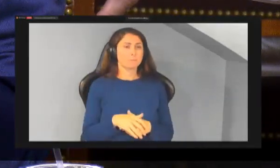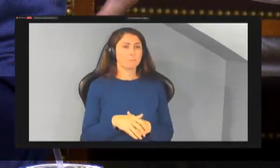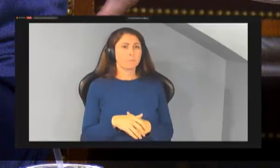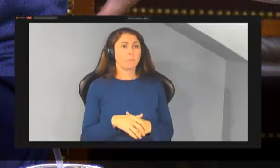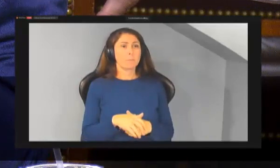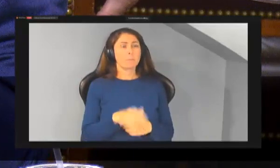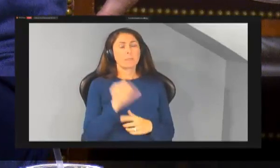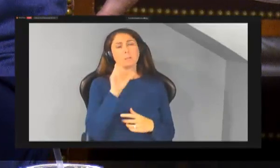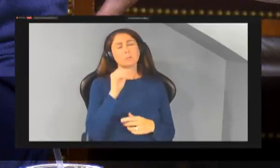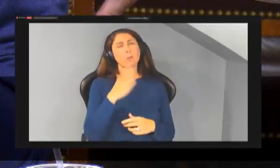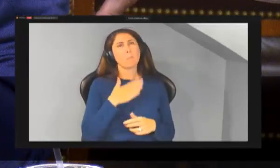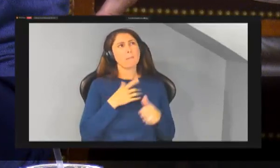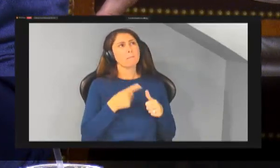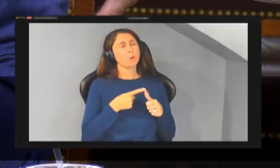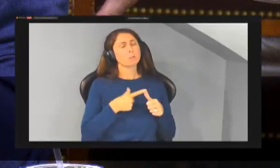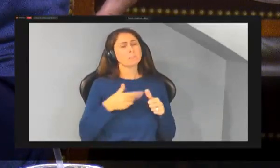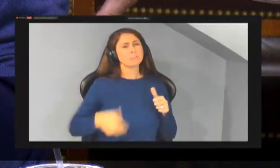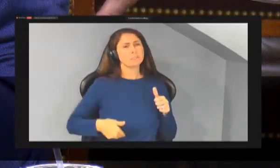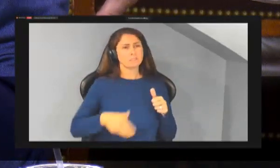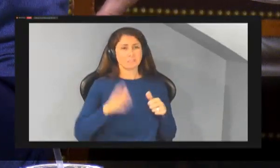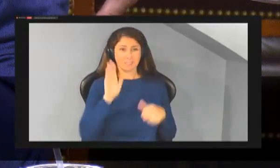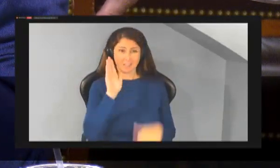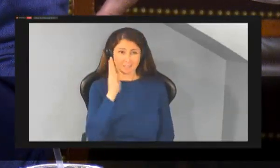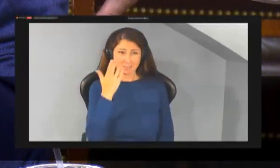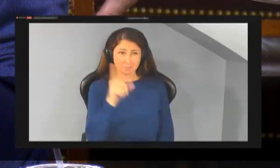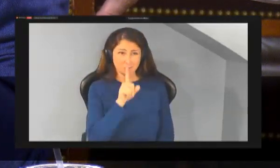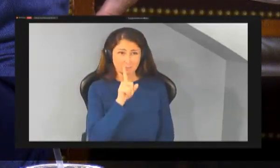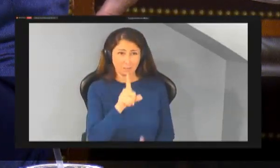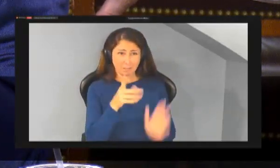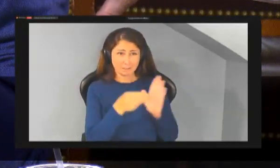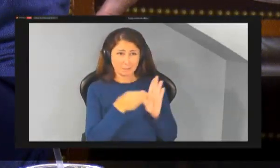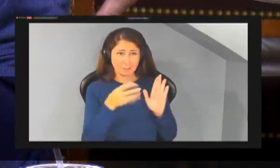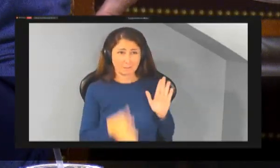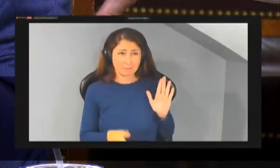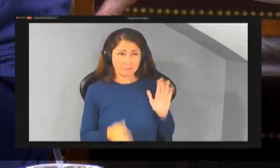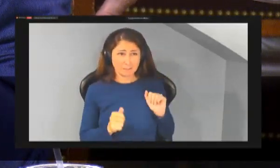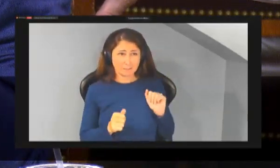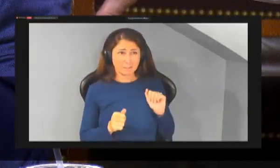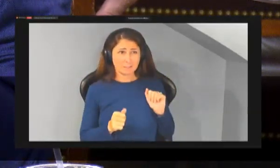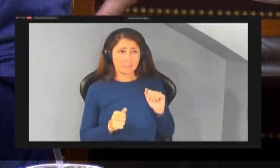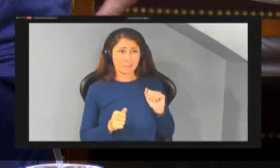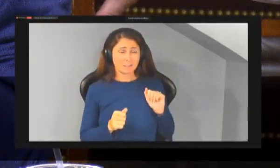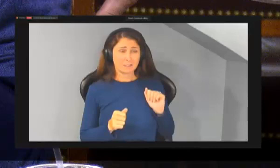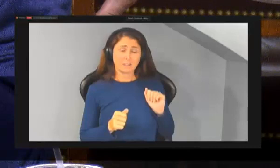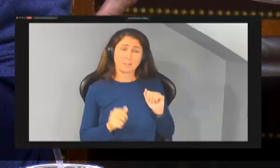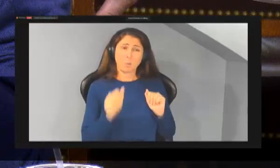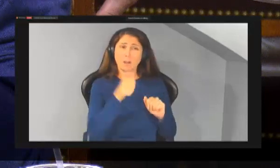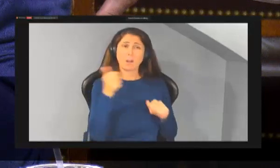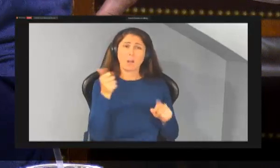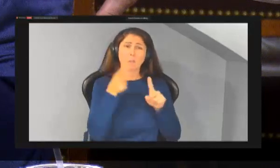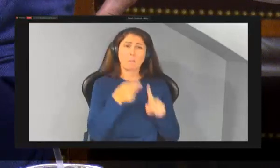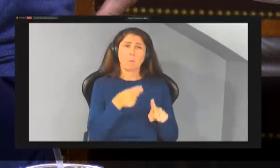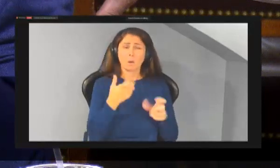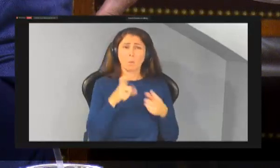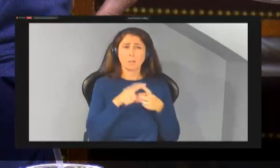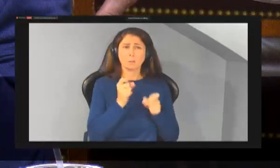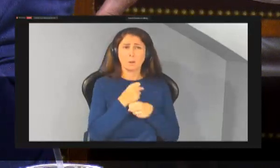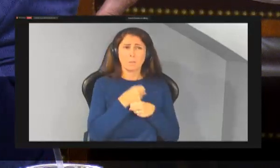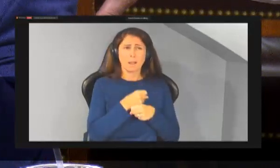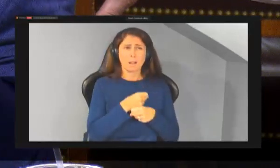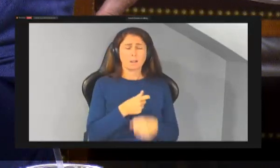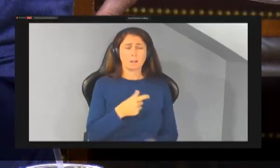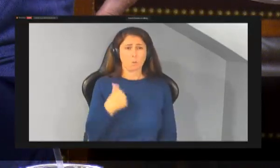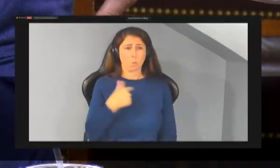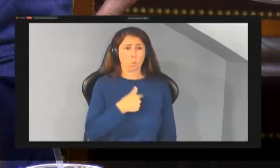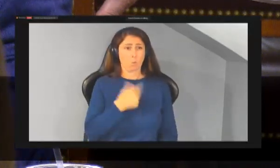is that seems awfully expensive. But, and the other point I wanted to make is what we're proposing, or what